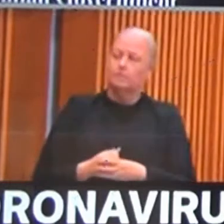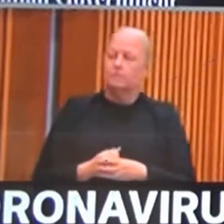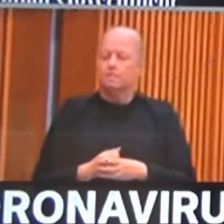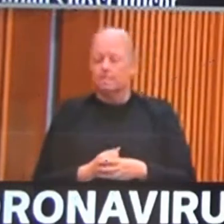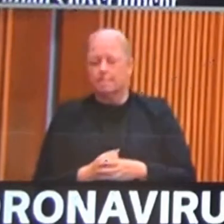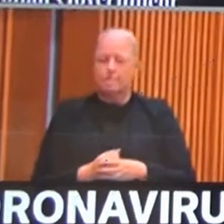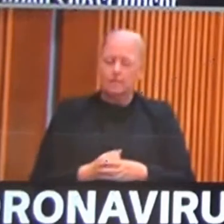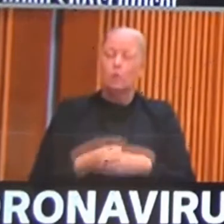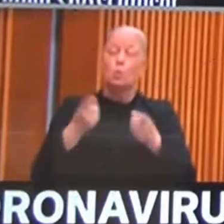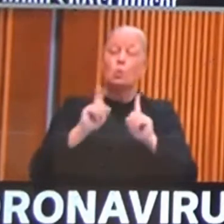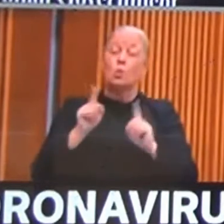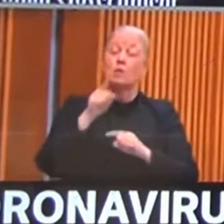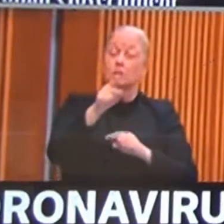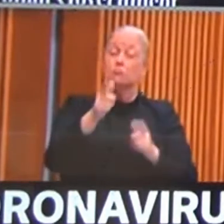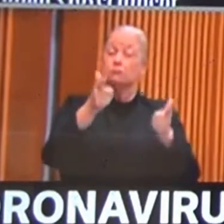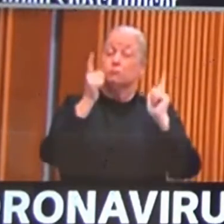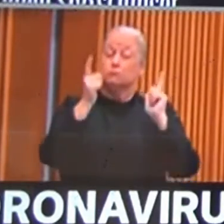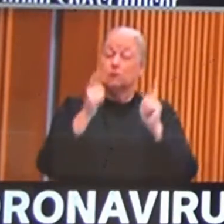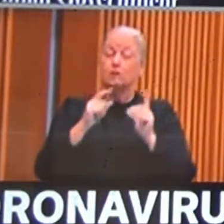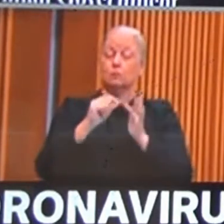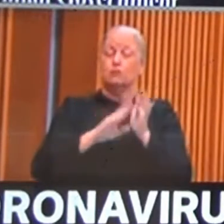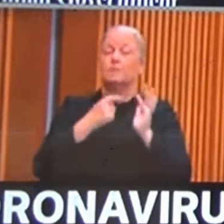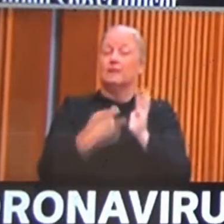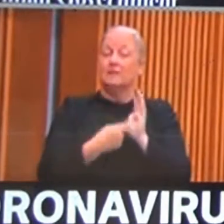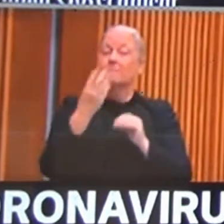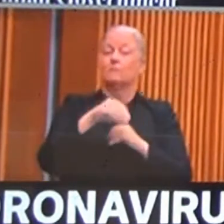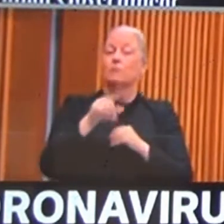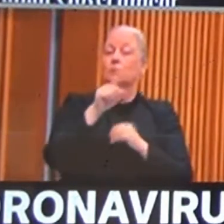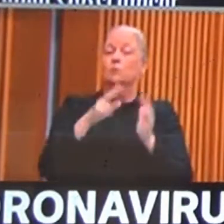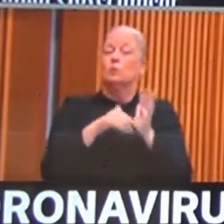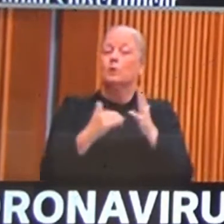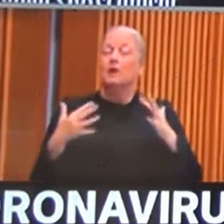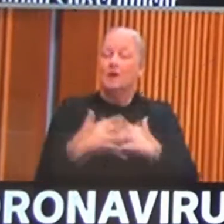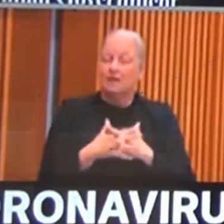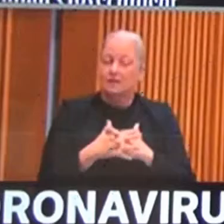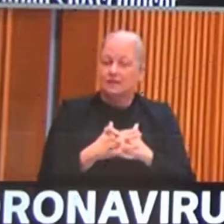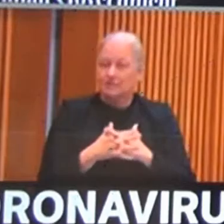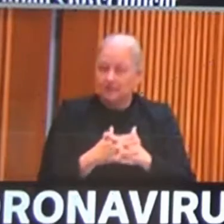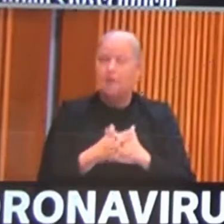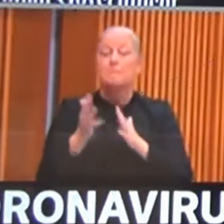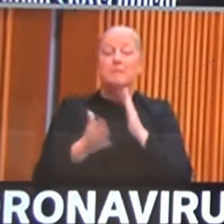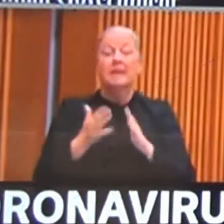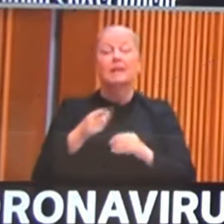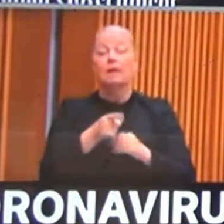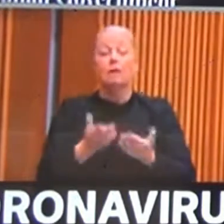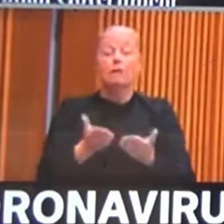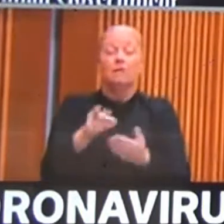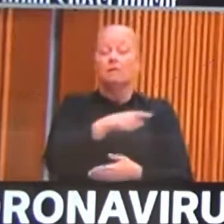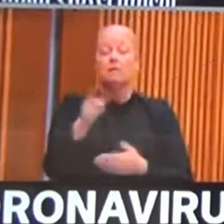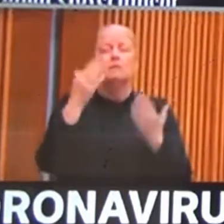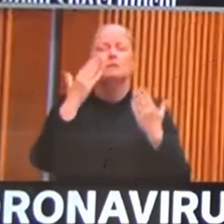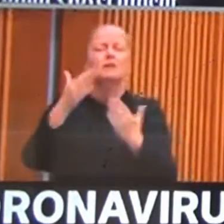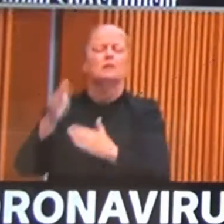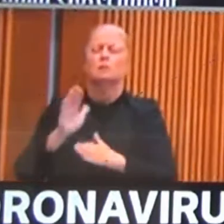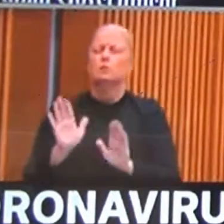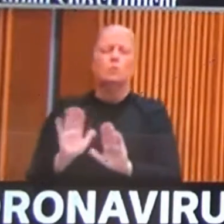description of what the Premier was saying. I don't think she was advocating the idea of more people losing their battles. Some people have talked